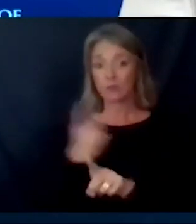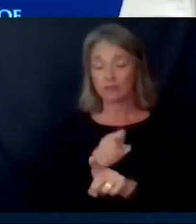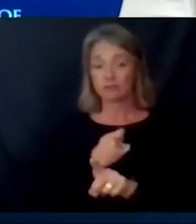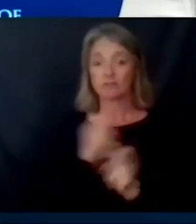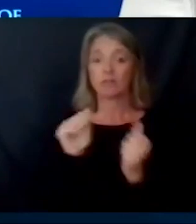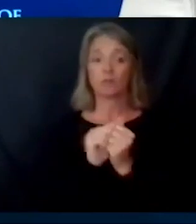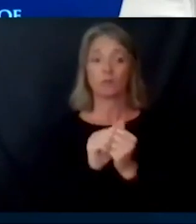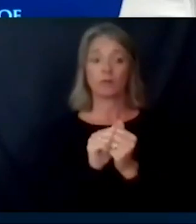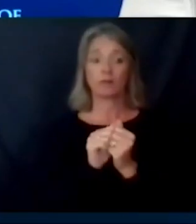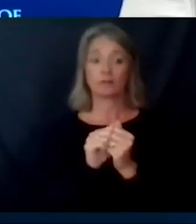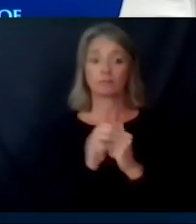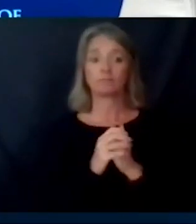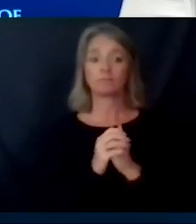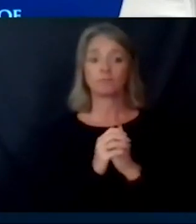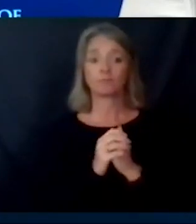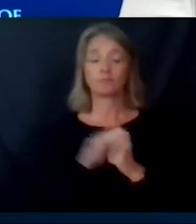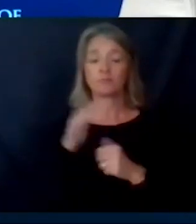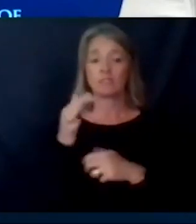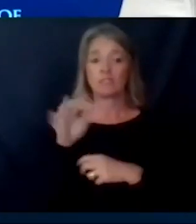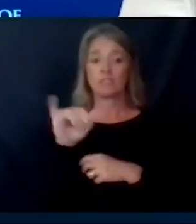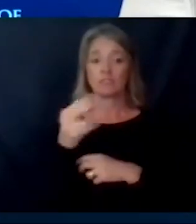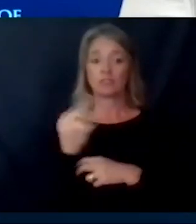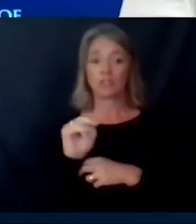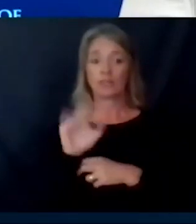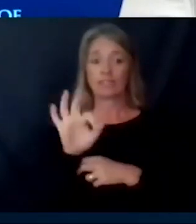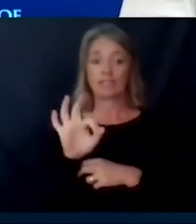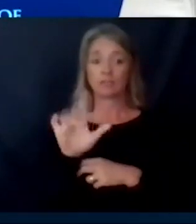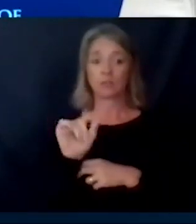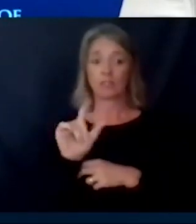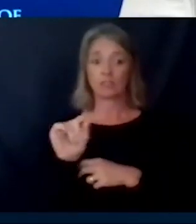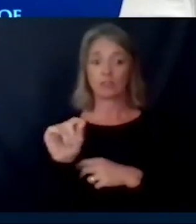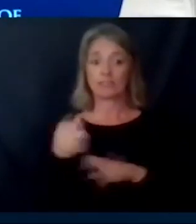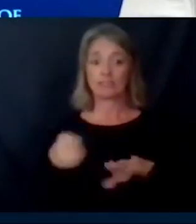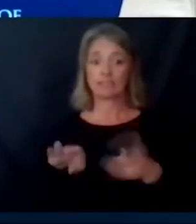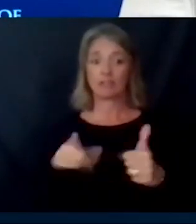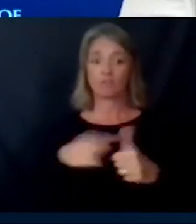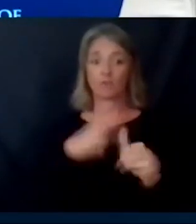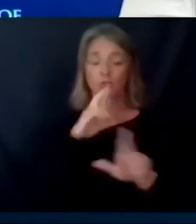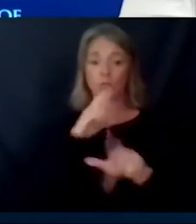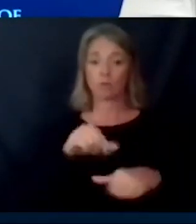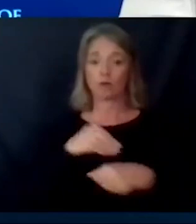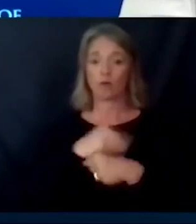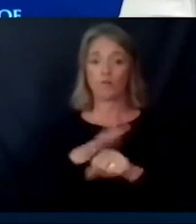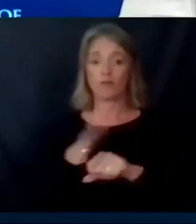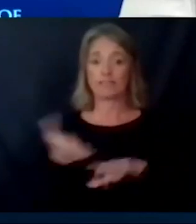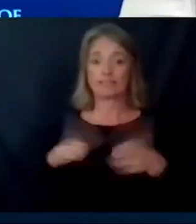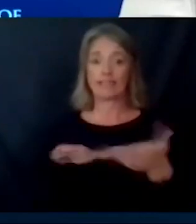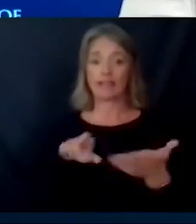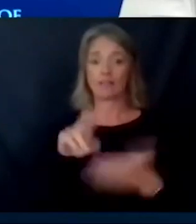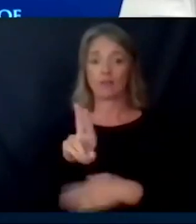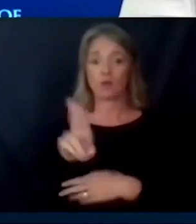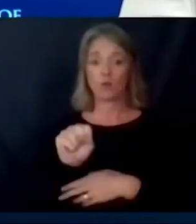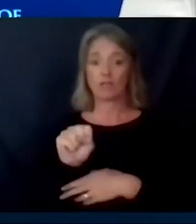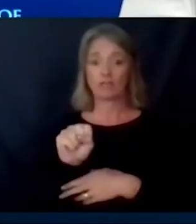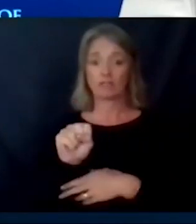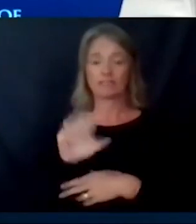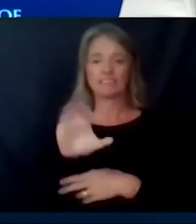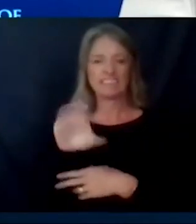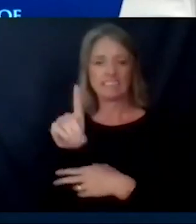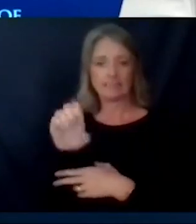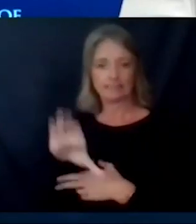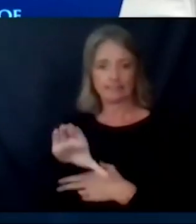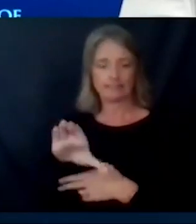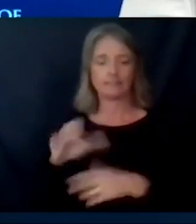adding the January 9, 2020 death to its dashboard, making it the first reported COVID death in the U.S., according to the CDC, what does that say